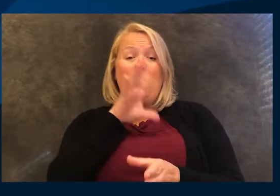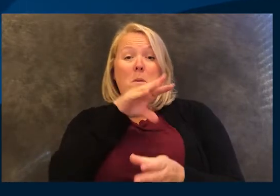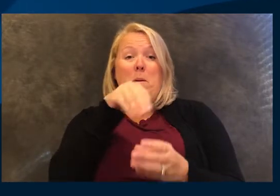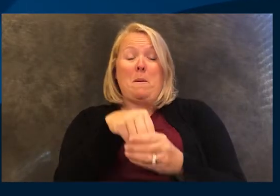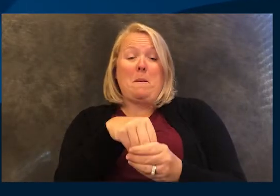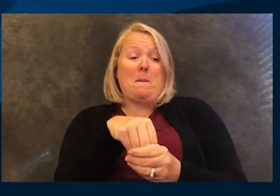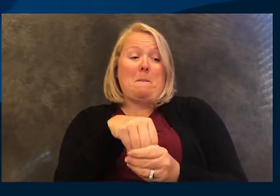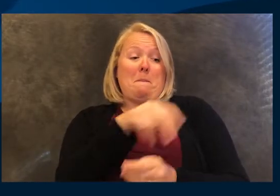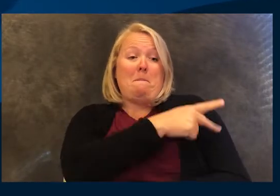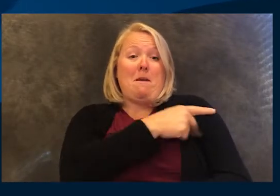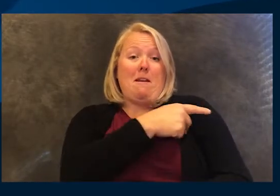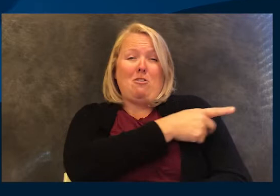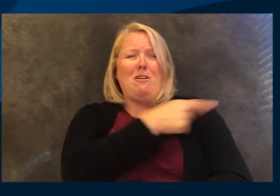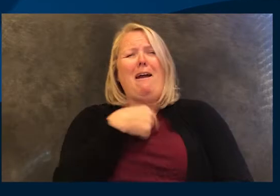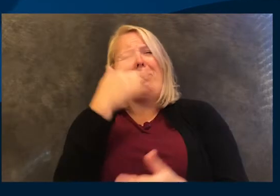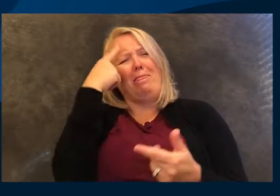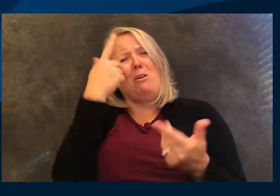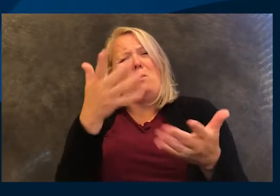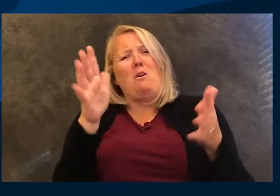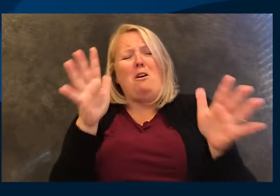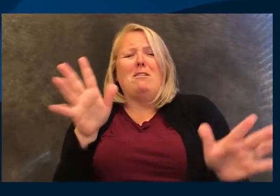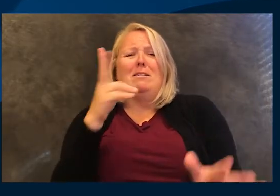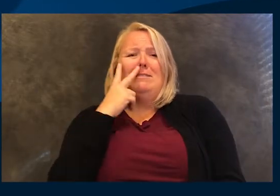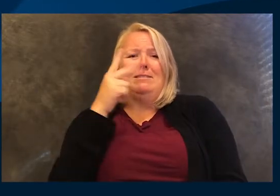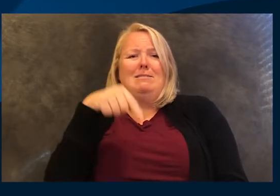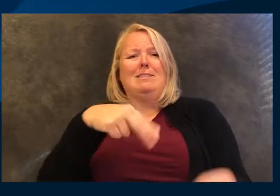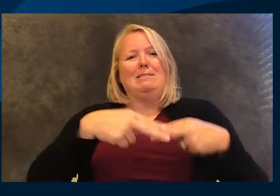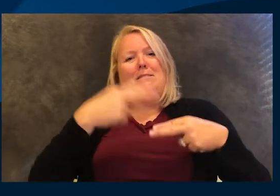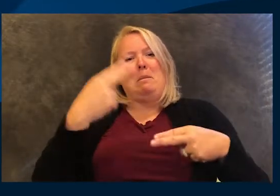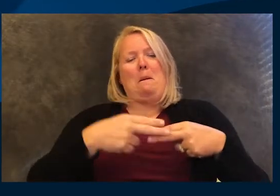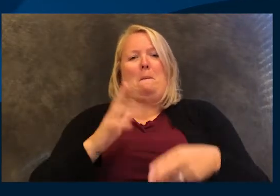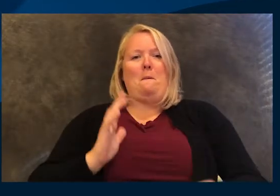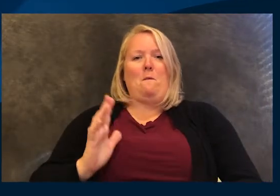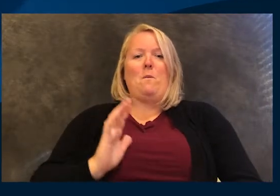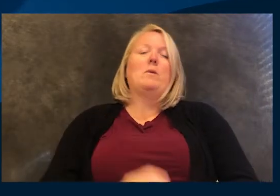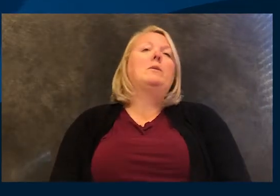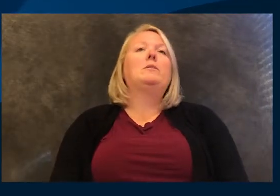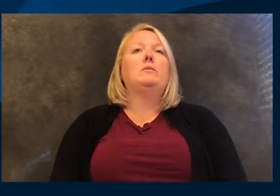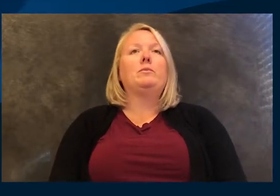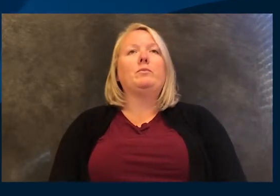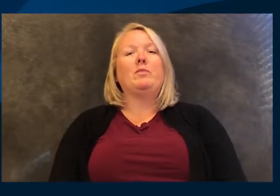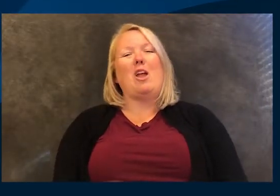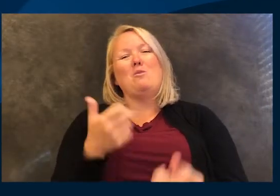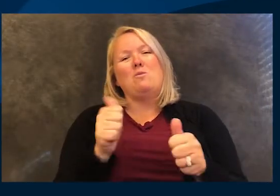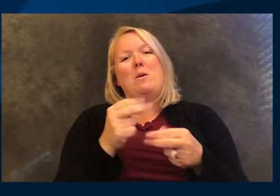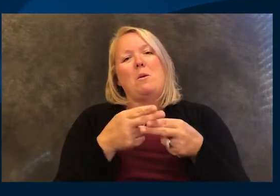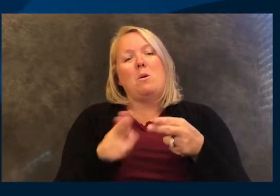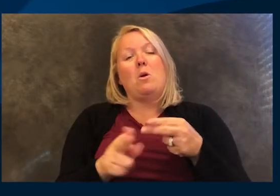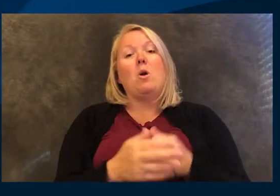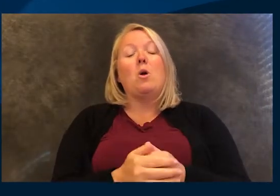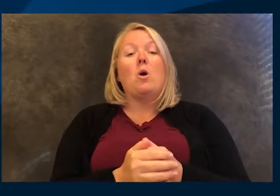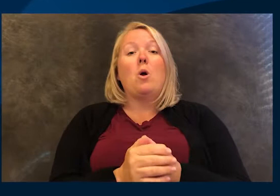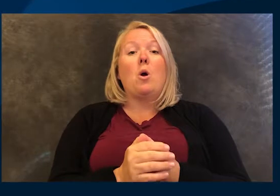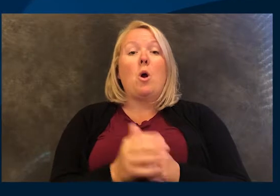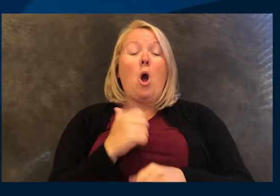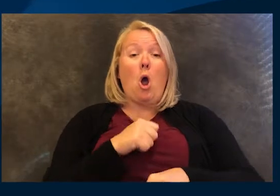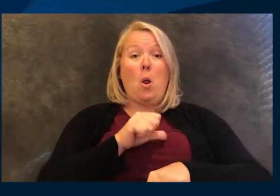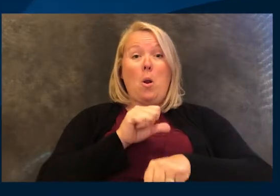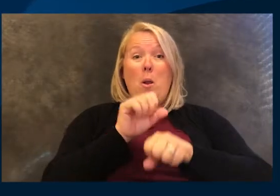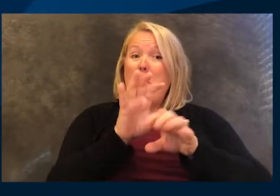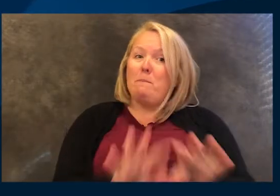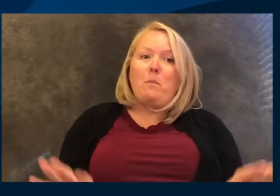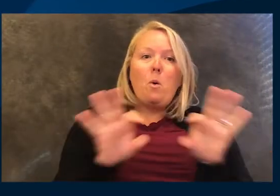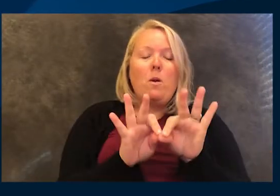seen some of these slides before, and I'll try to be brief. Our guiding principles are really to keep our employees and our patients